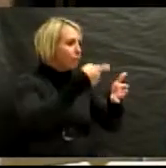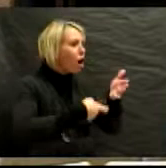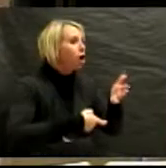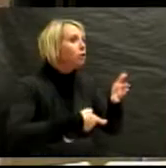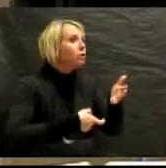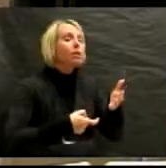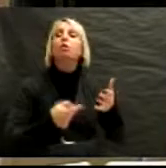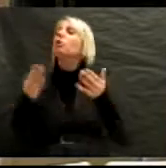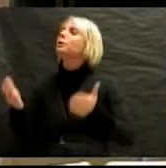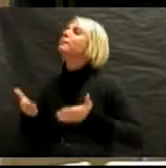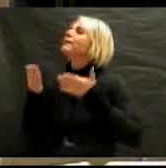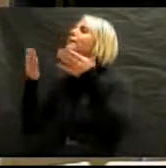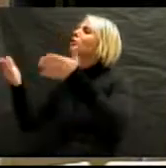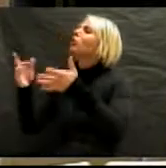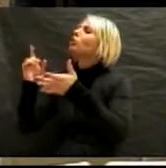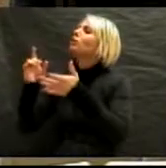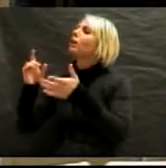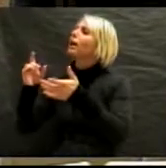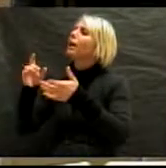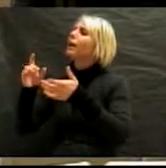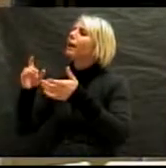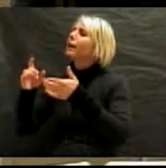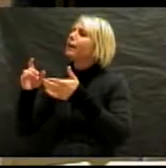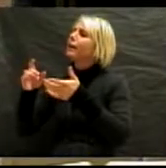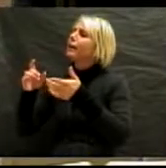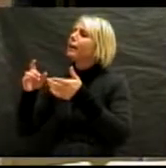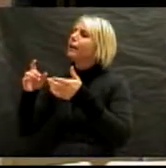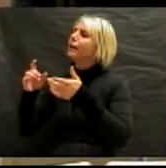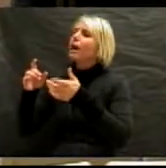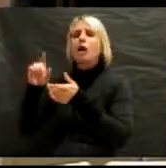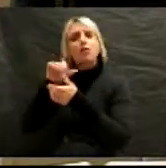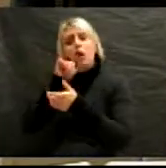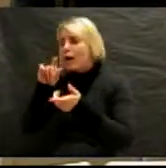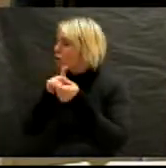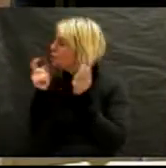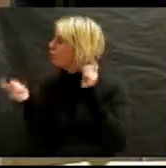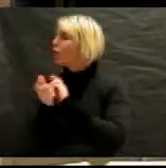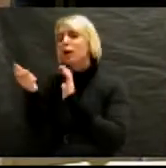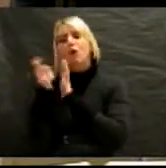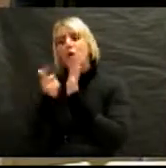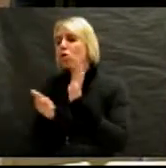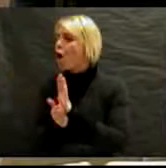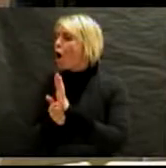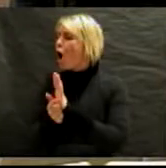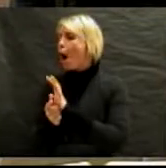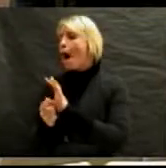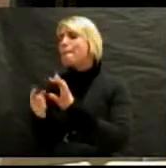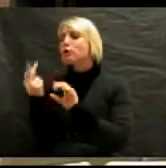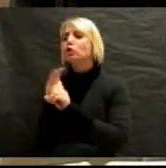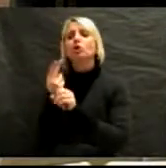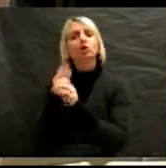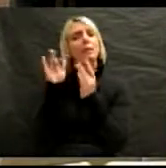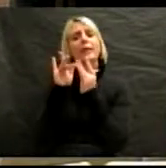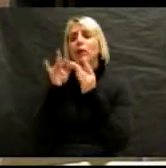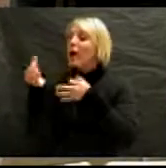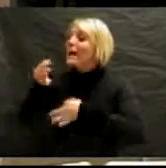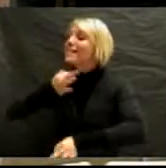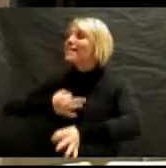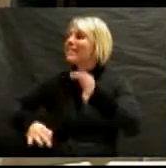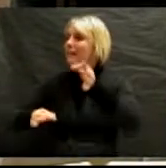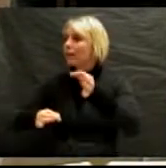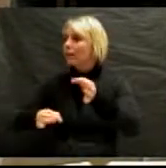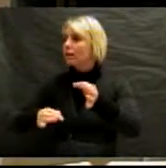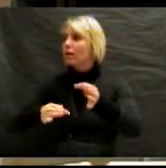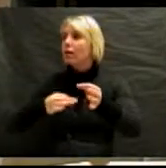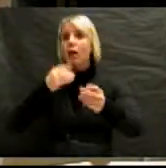that's to change correct. the law, says it has not changed in any fashion. no, it's not. But it could get considered such that It this would could. be an online publication. At the moment, though, we are required. Yes, as